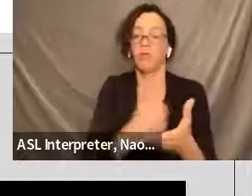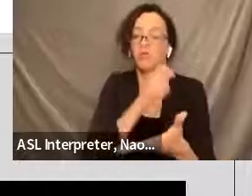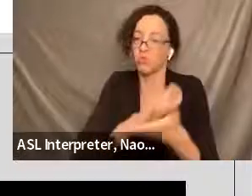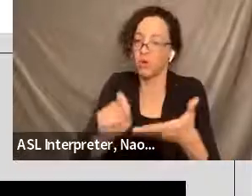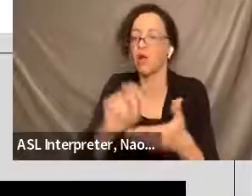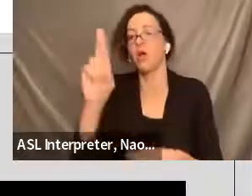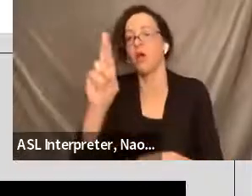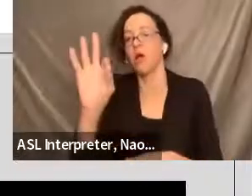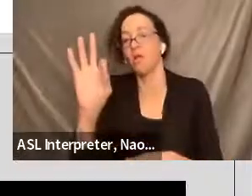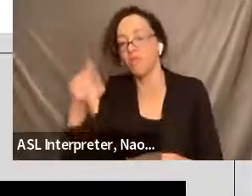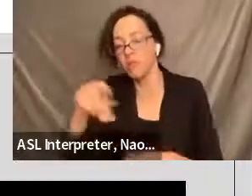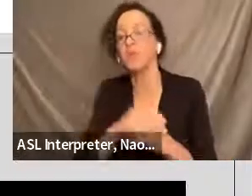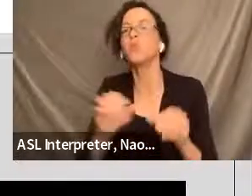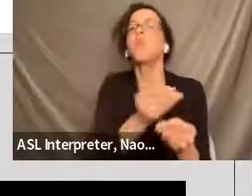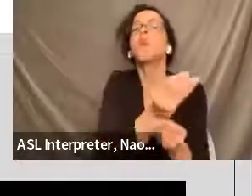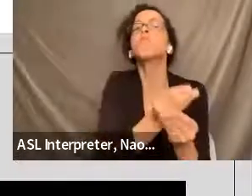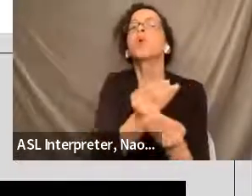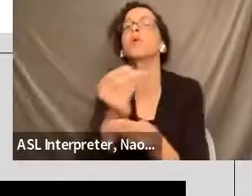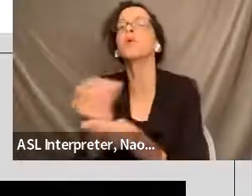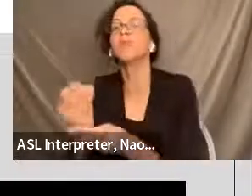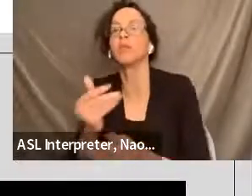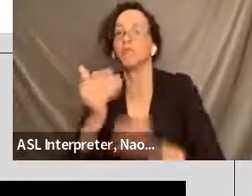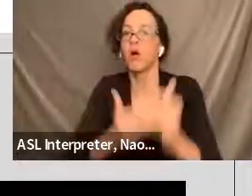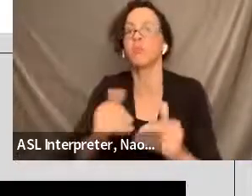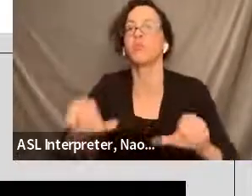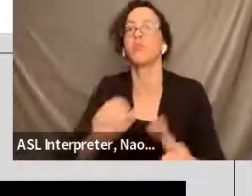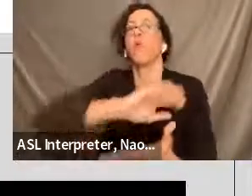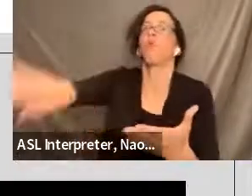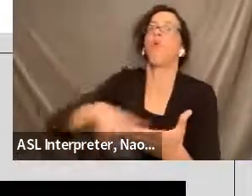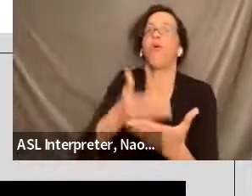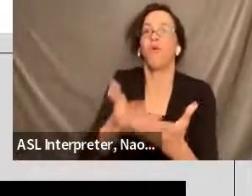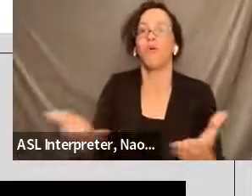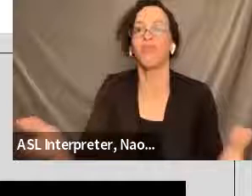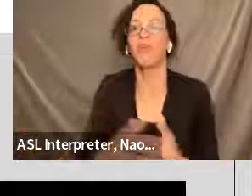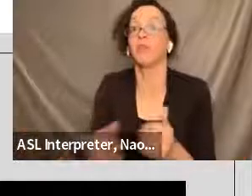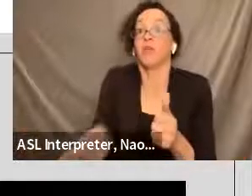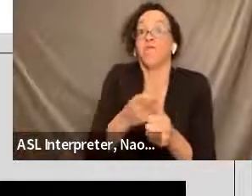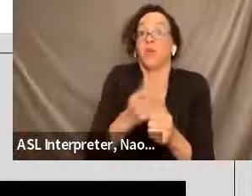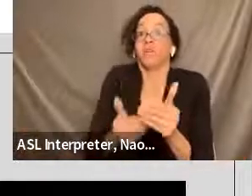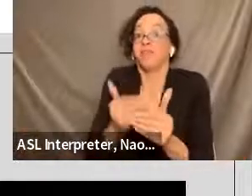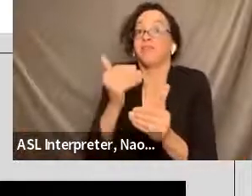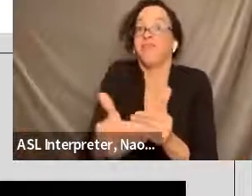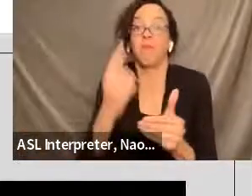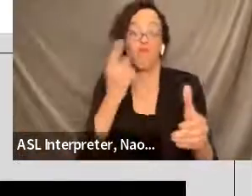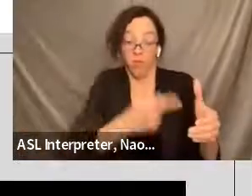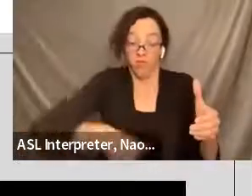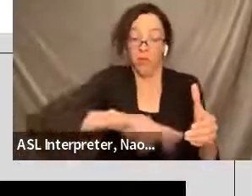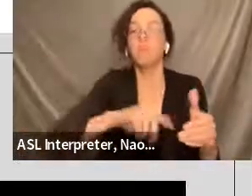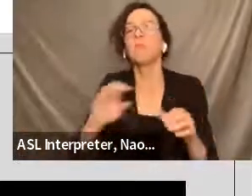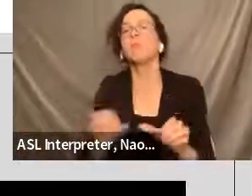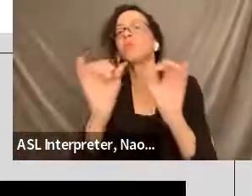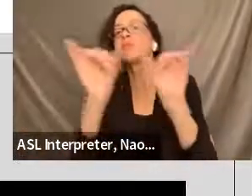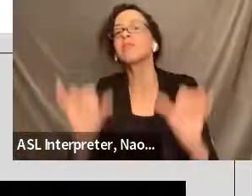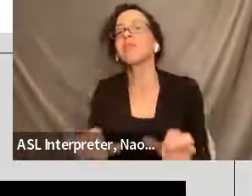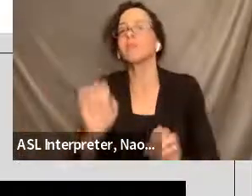procurement process, and do the whole thing. So the first step for them would be to do a system evaluation